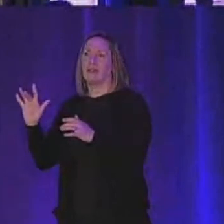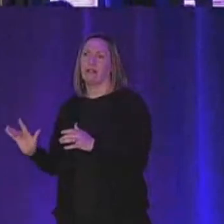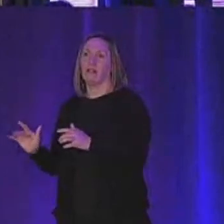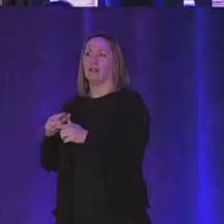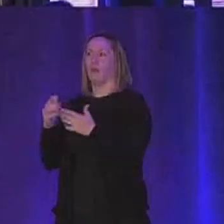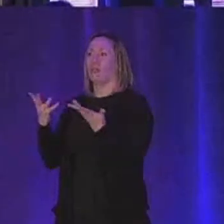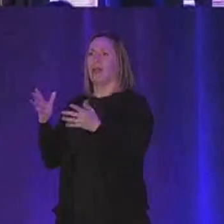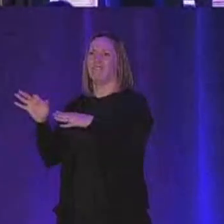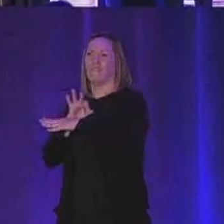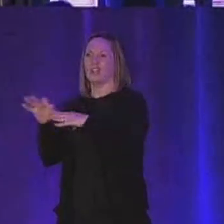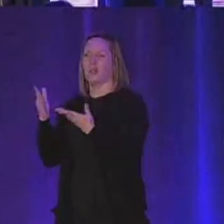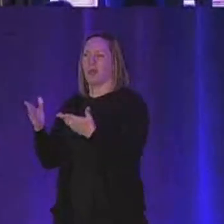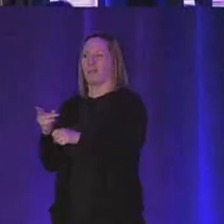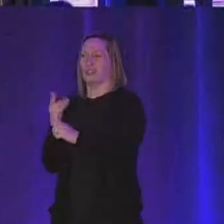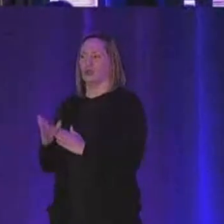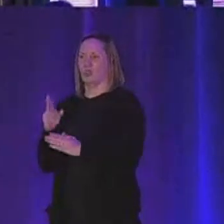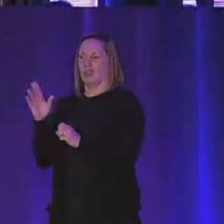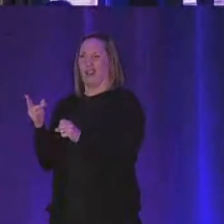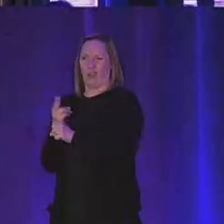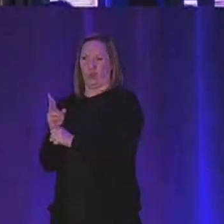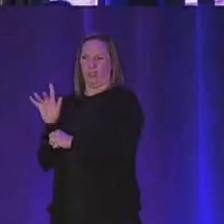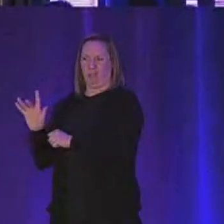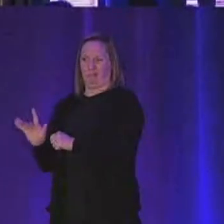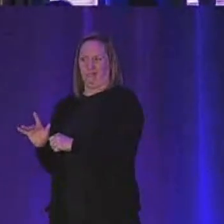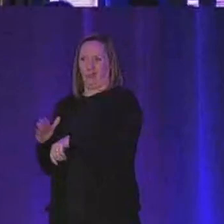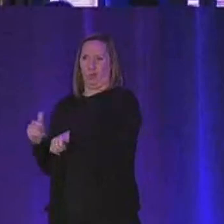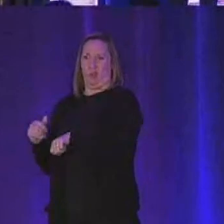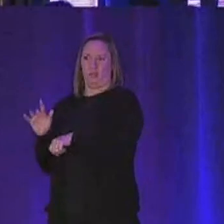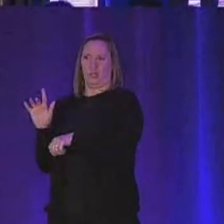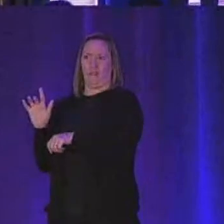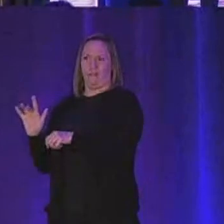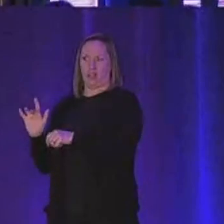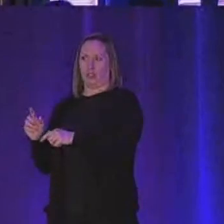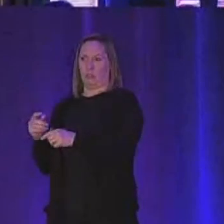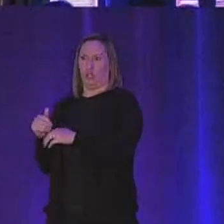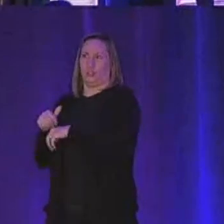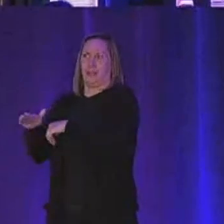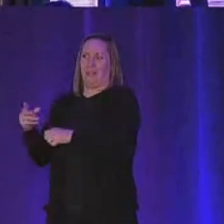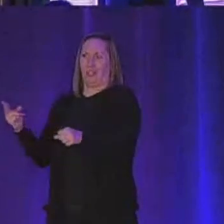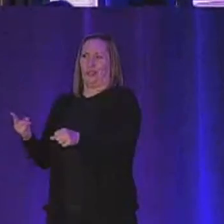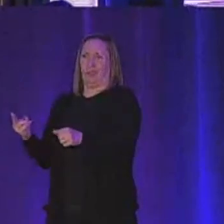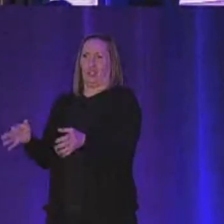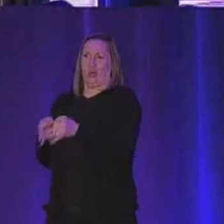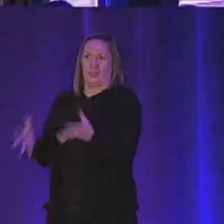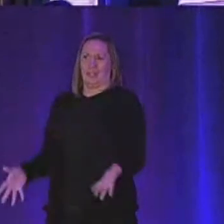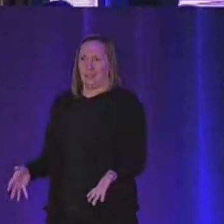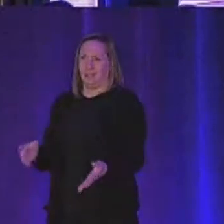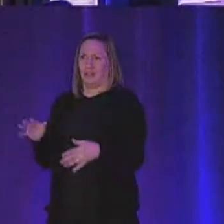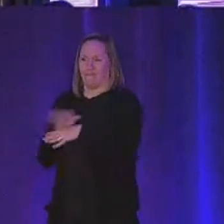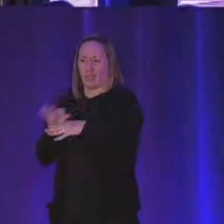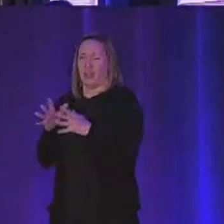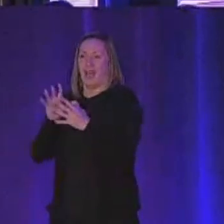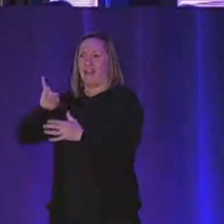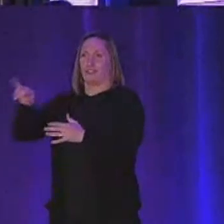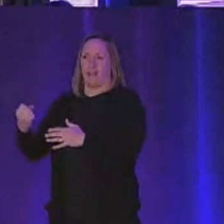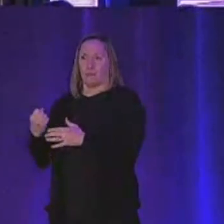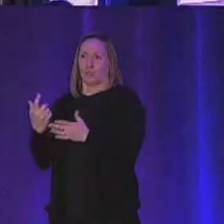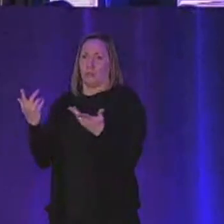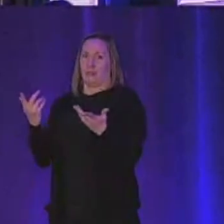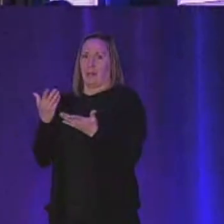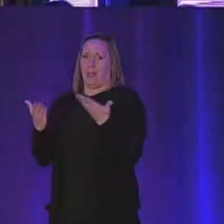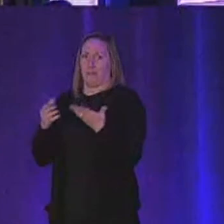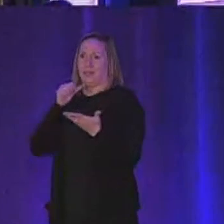never clicks on the button to call the function, you're shipping useless functions. You're shipping like a lot of JavaScript that does maybe